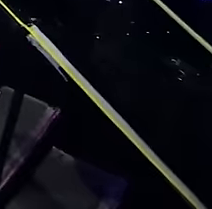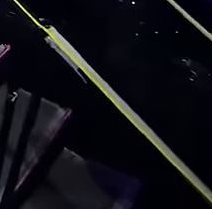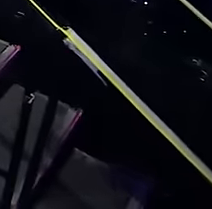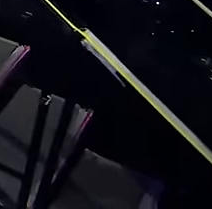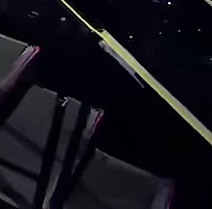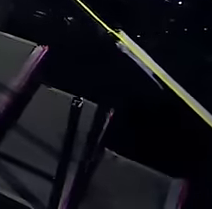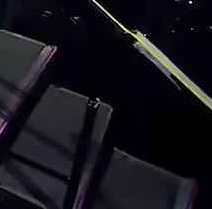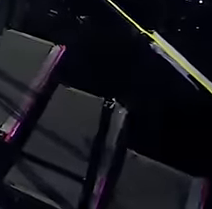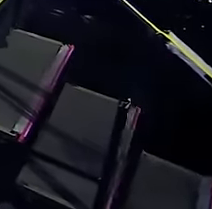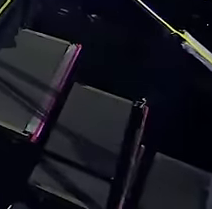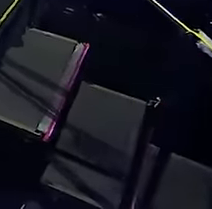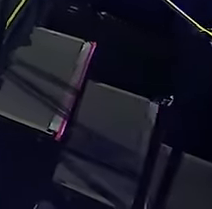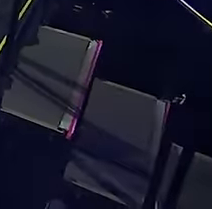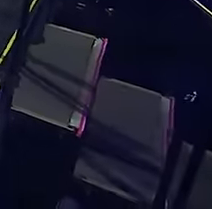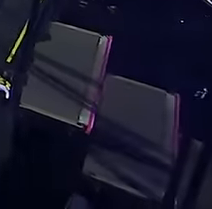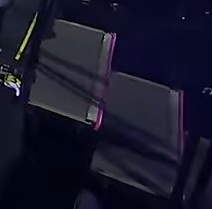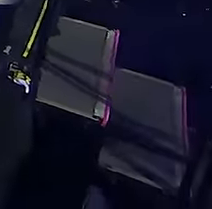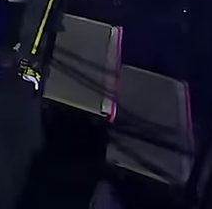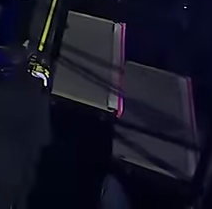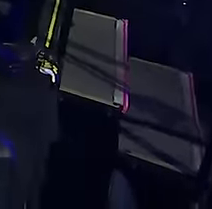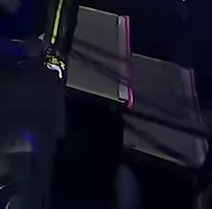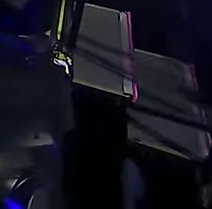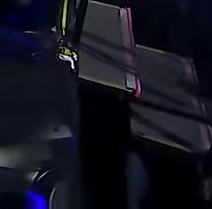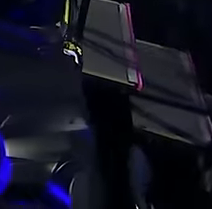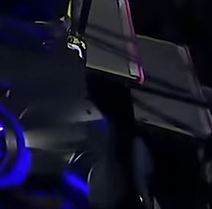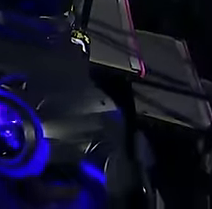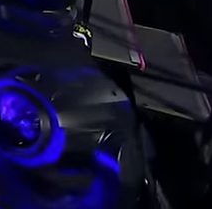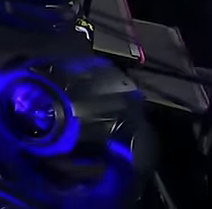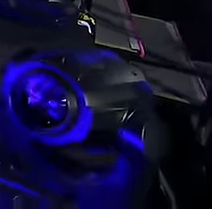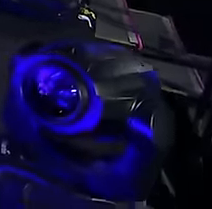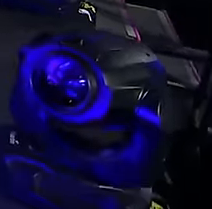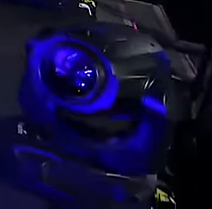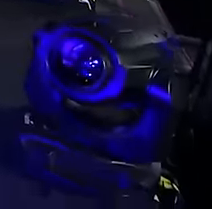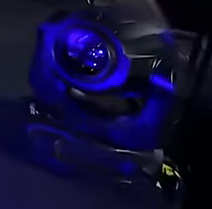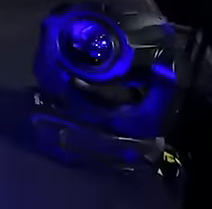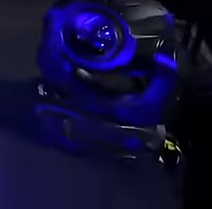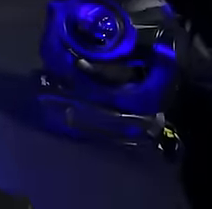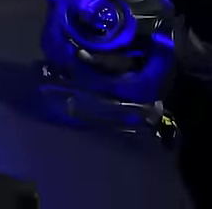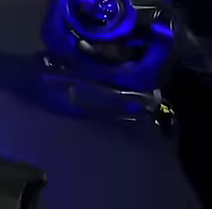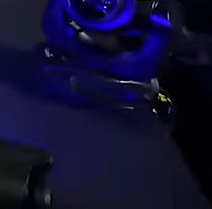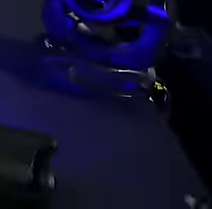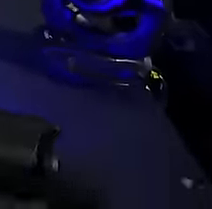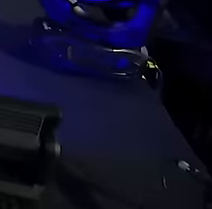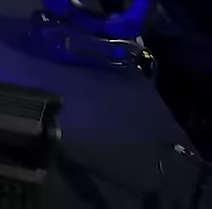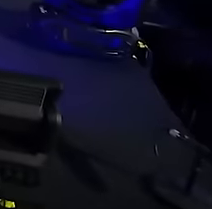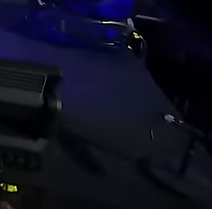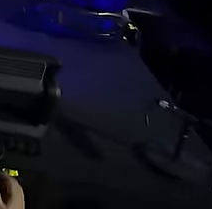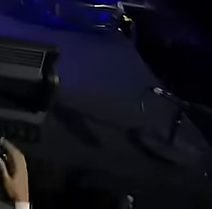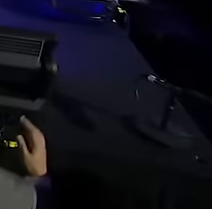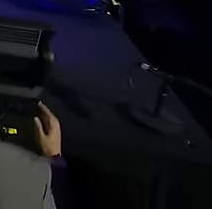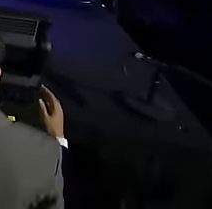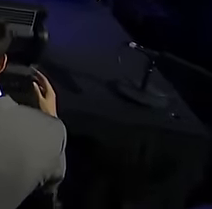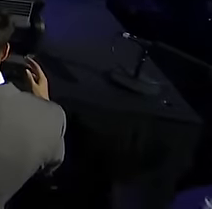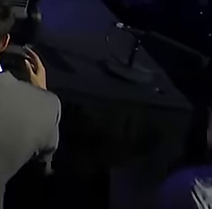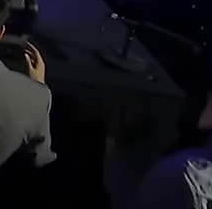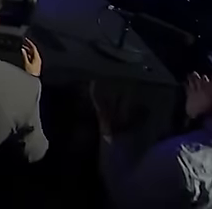Hey! Come on, we feel the Spirit of the Lord. Would you lift up your hands all across this place?